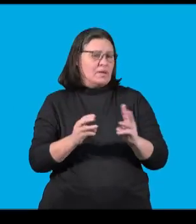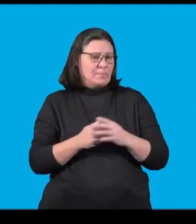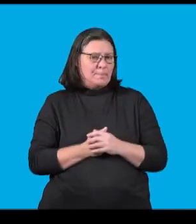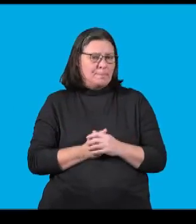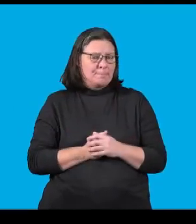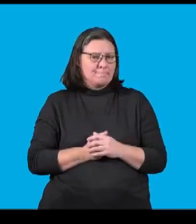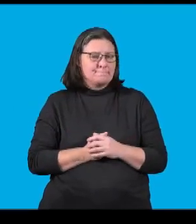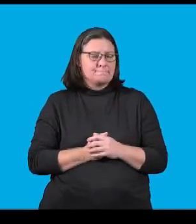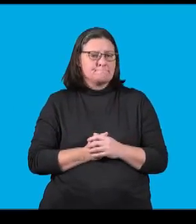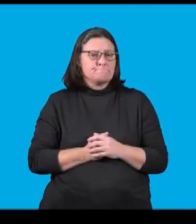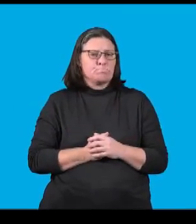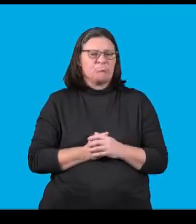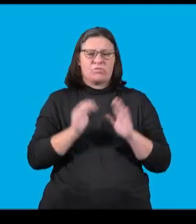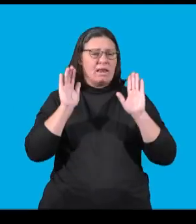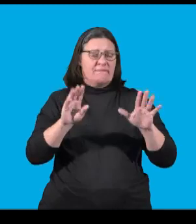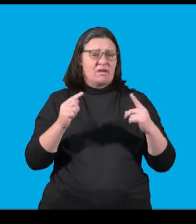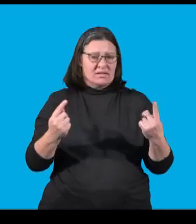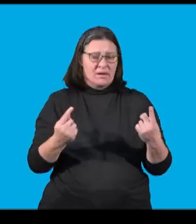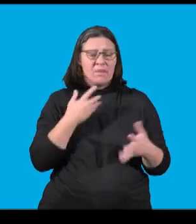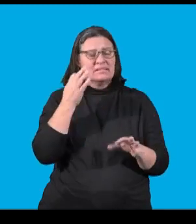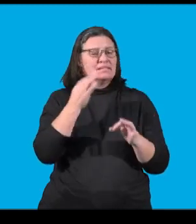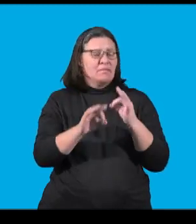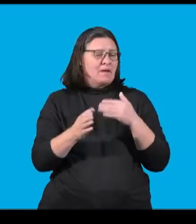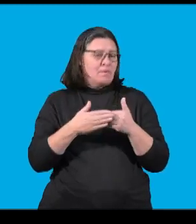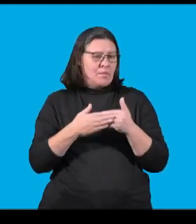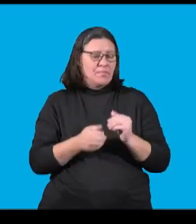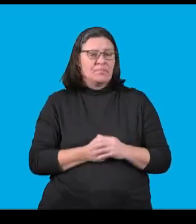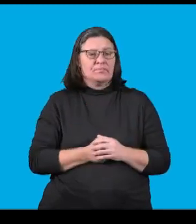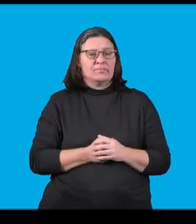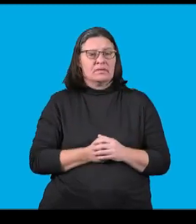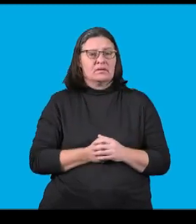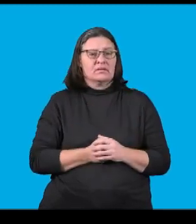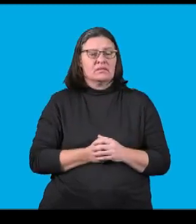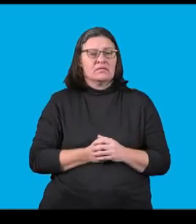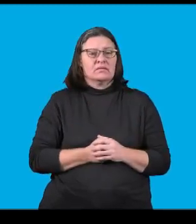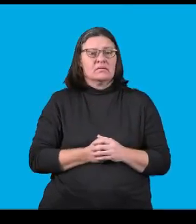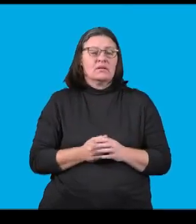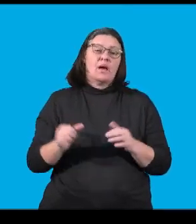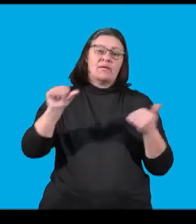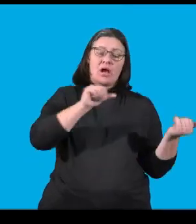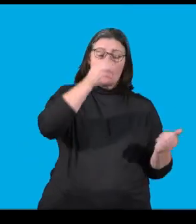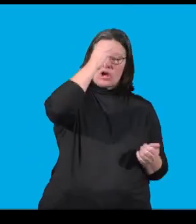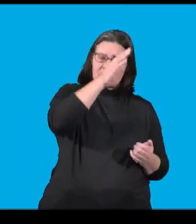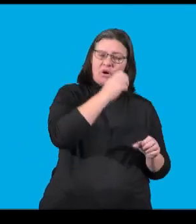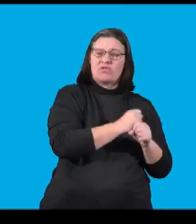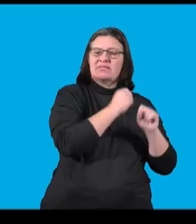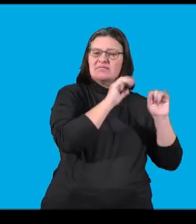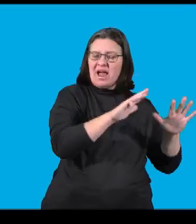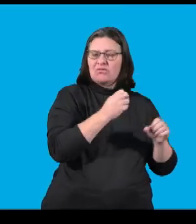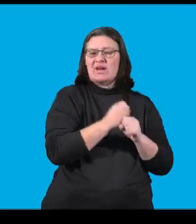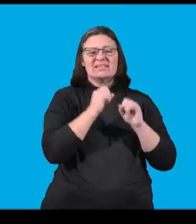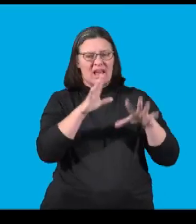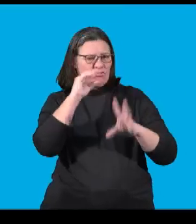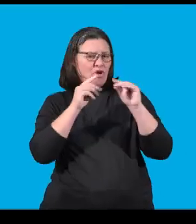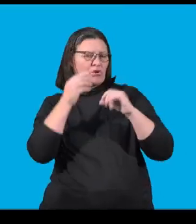which is y is equal to mx plus c. So you cannot leave it here. We need to simplify further. Again, we're going back to concepts we learned in grade 9